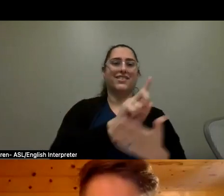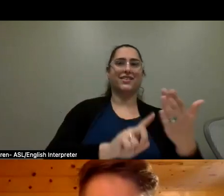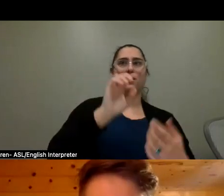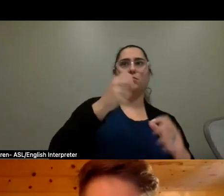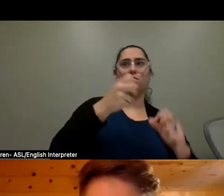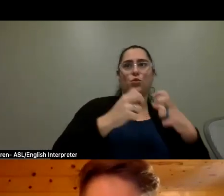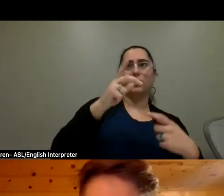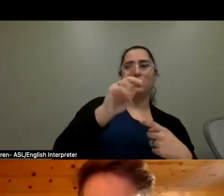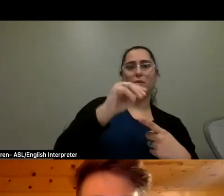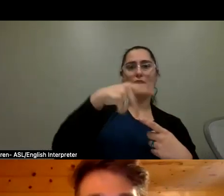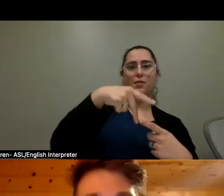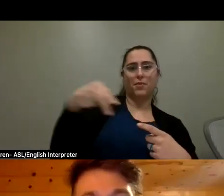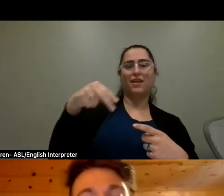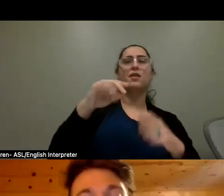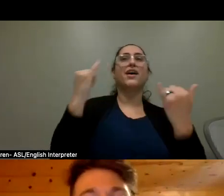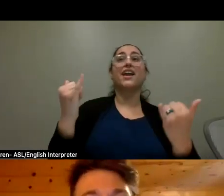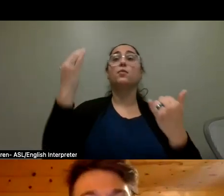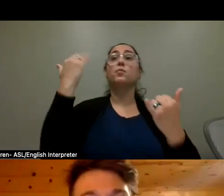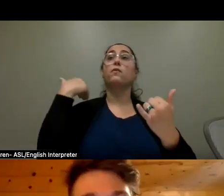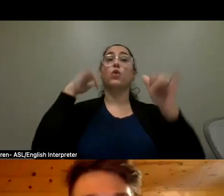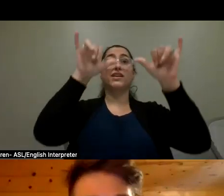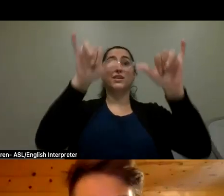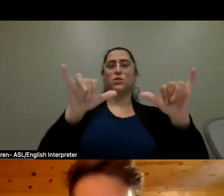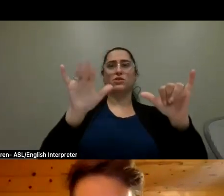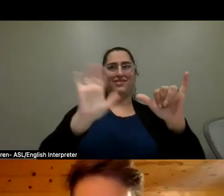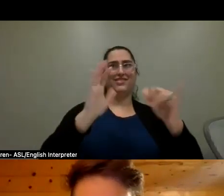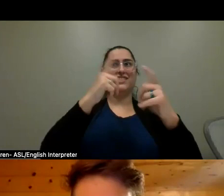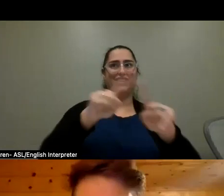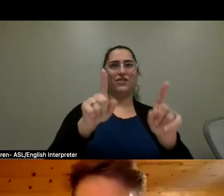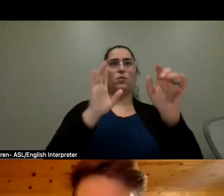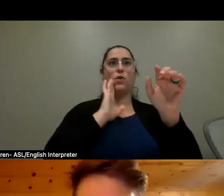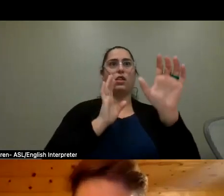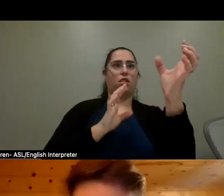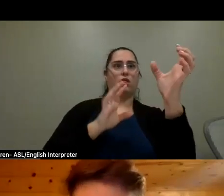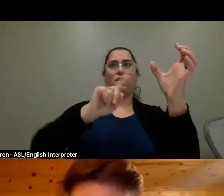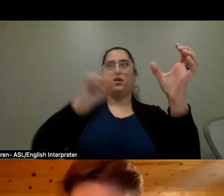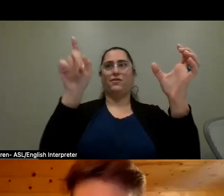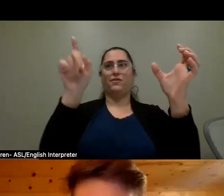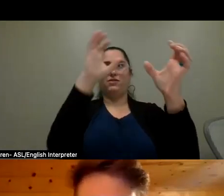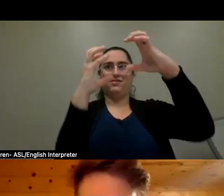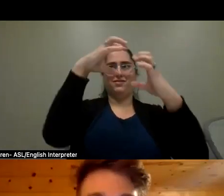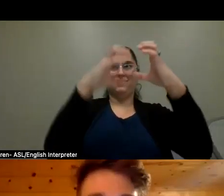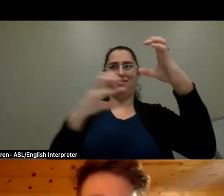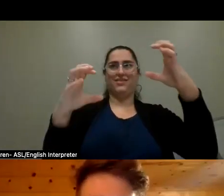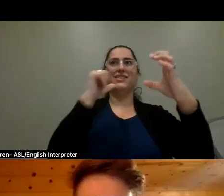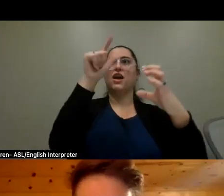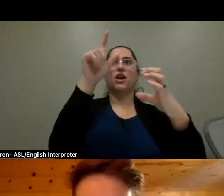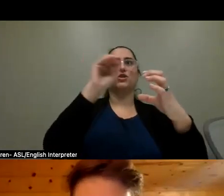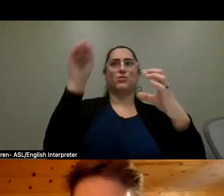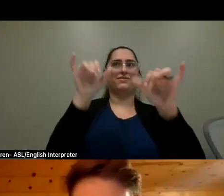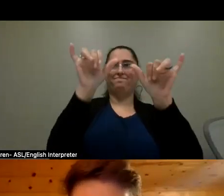symmetry. So allowing these 3 units to be of different sequence. So the sequence would become different. So they wouldn't be